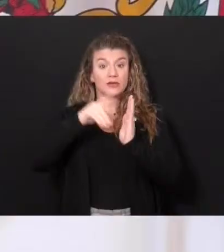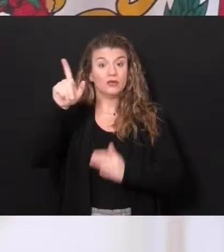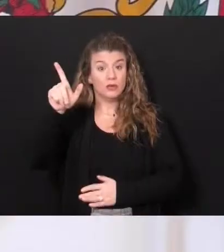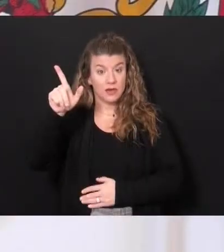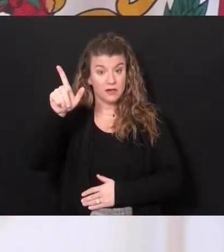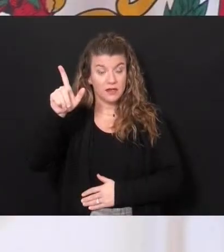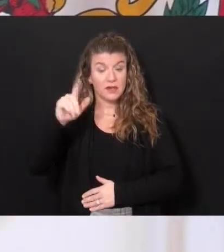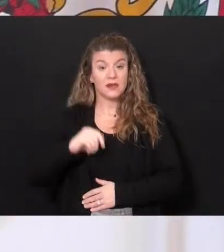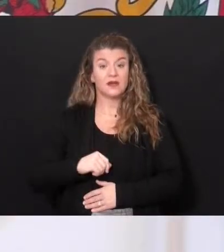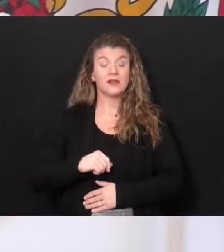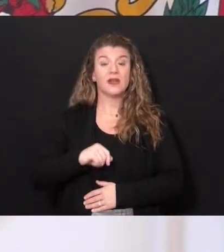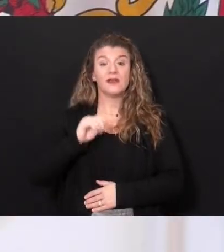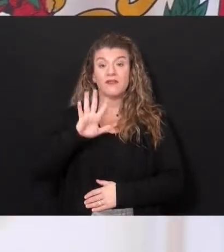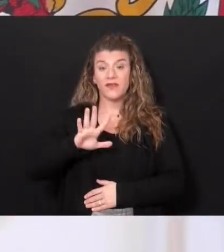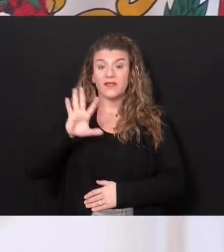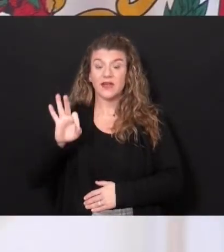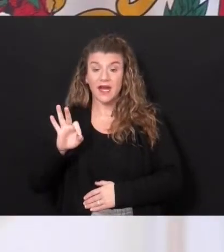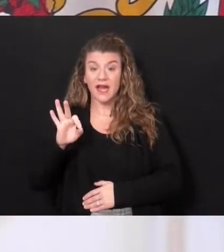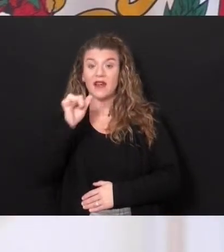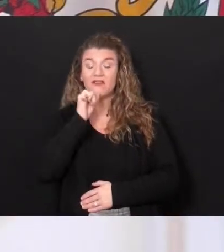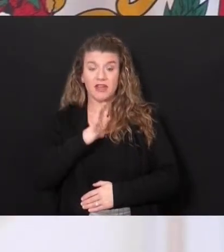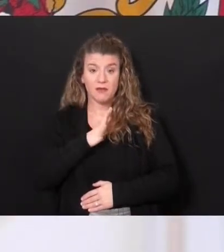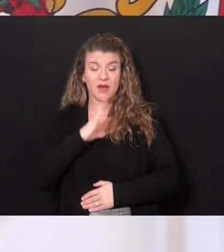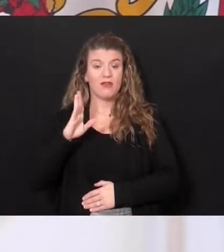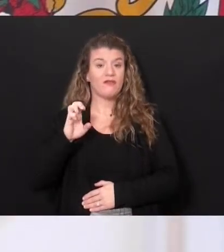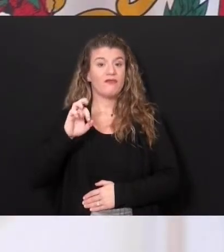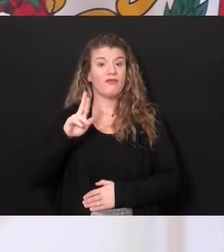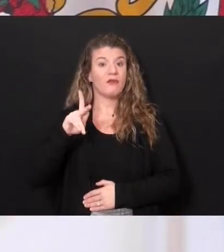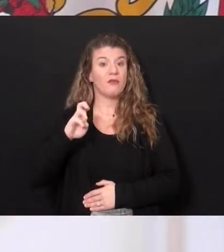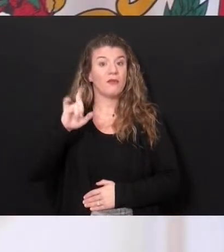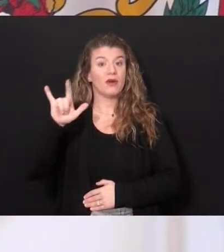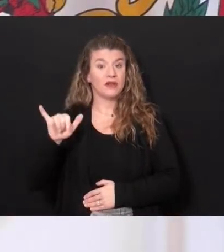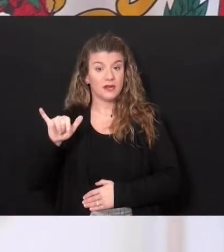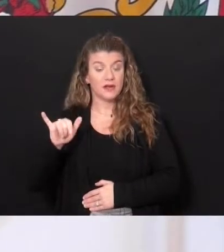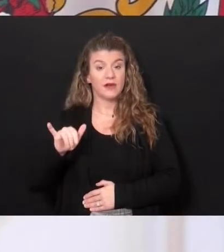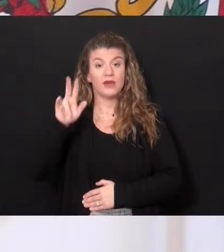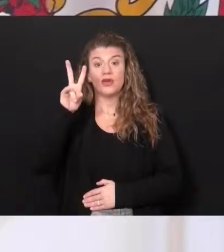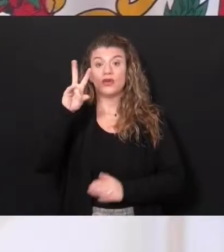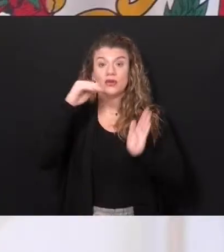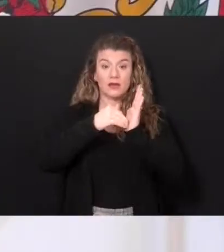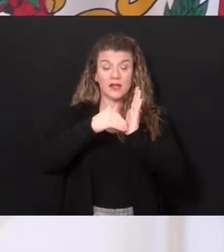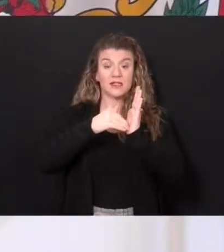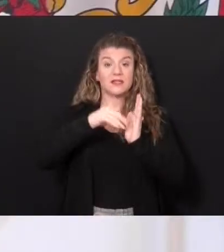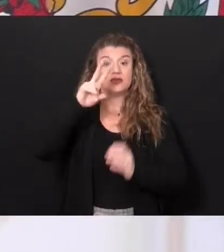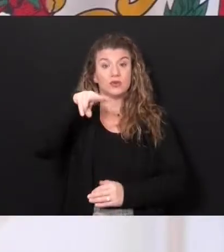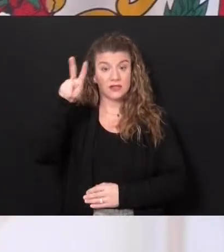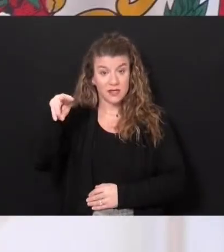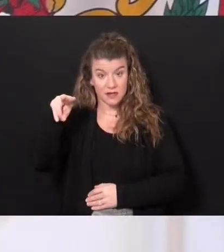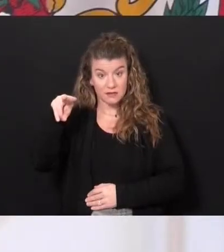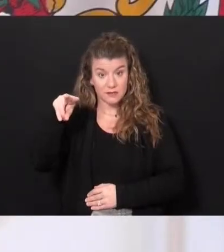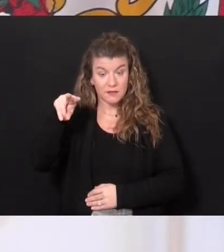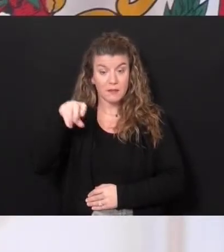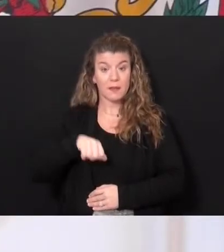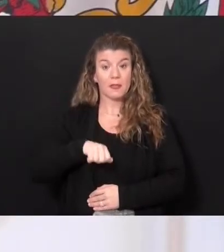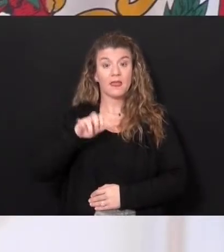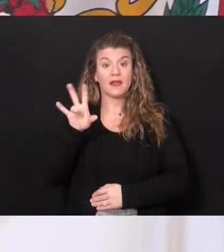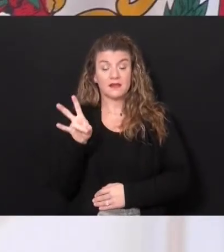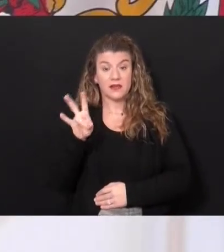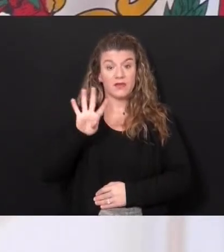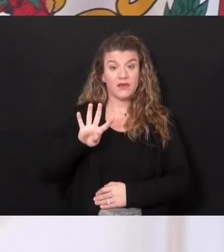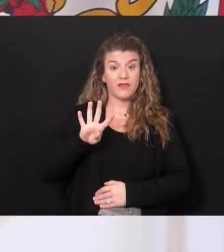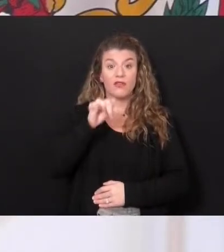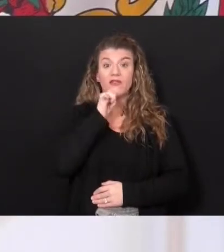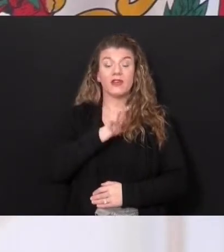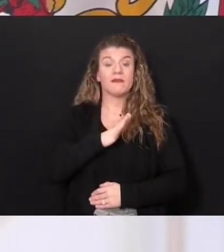2021 death, a 59-year-old female from Berkeley County. The 2022 death, a